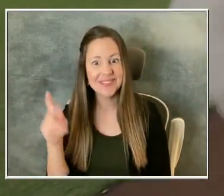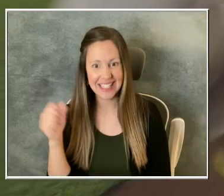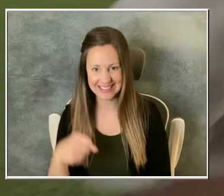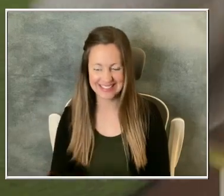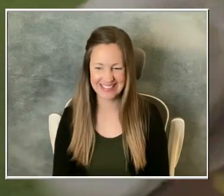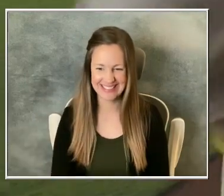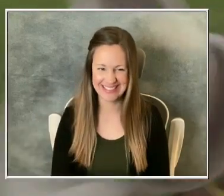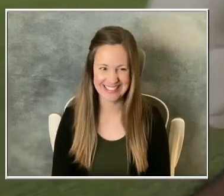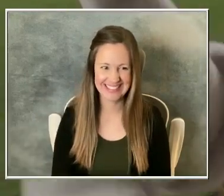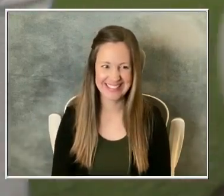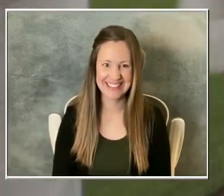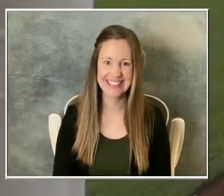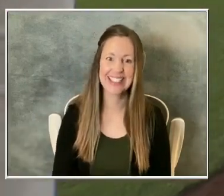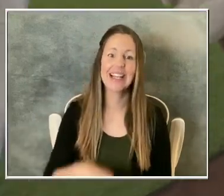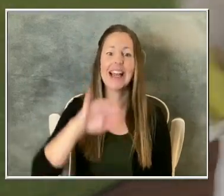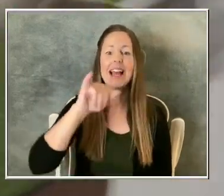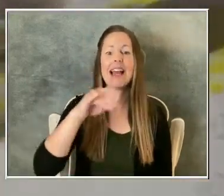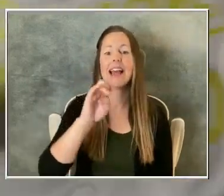Jeff Wright is mustard.